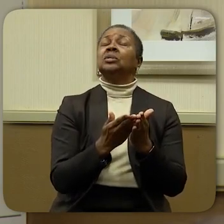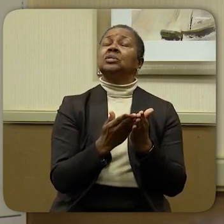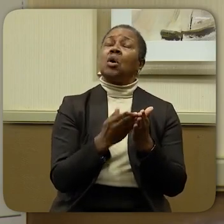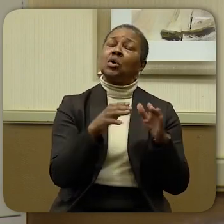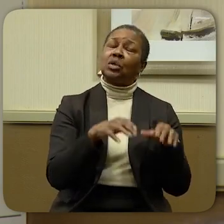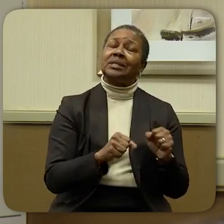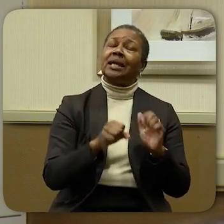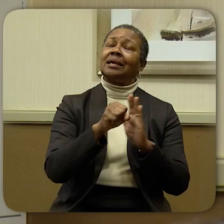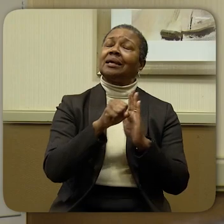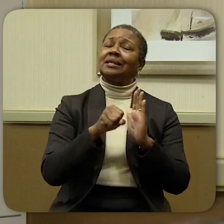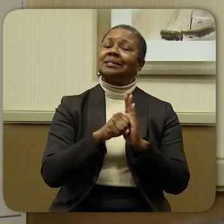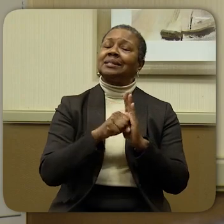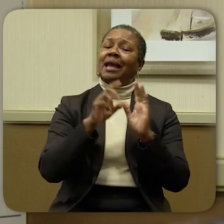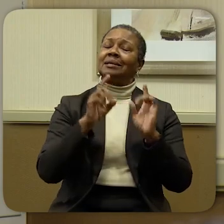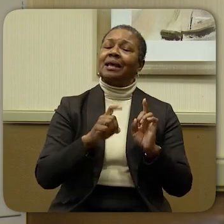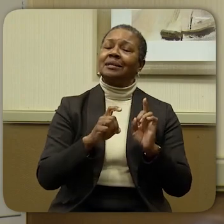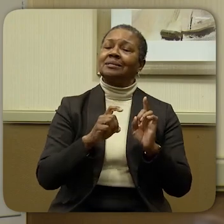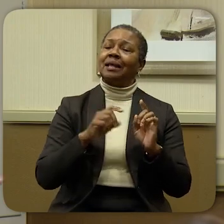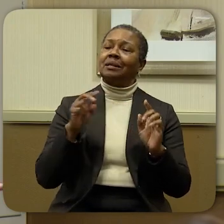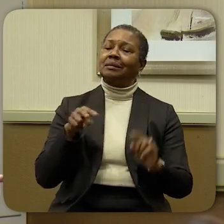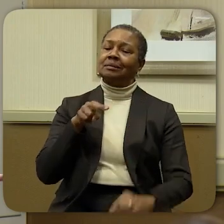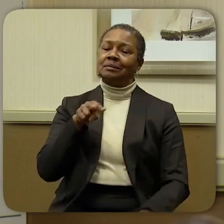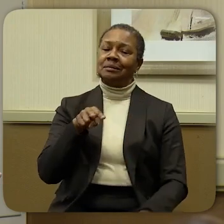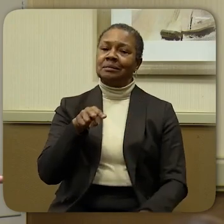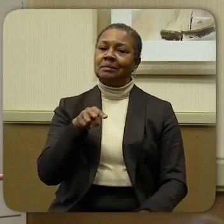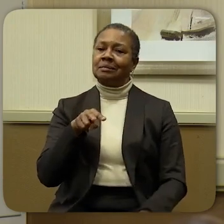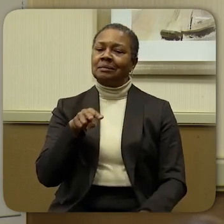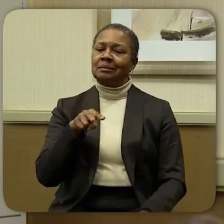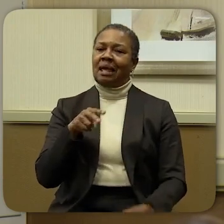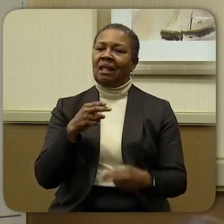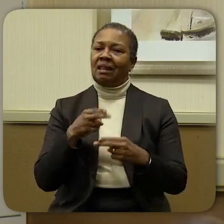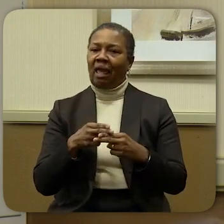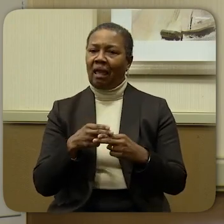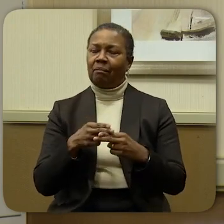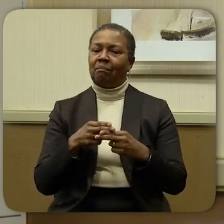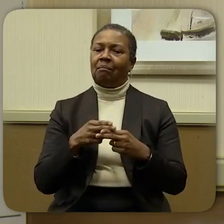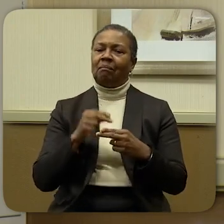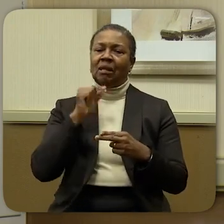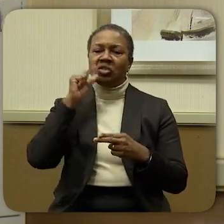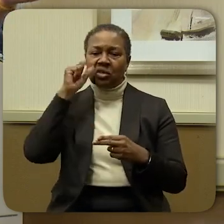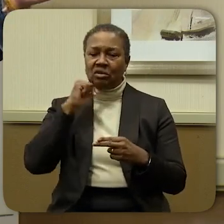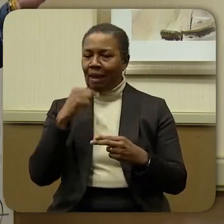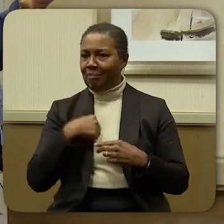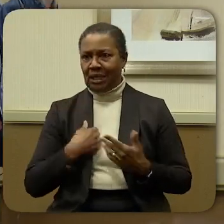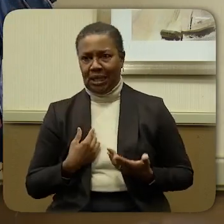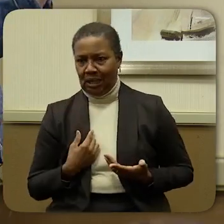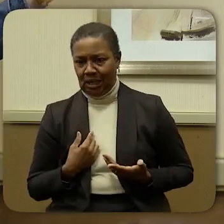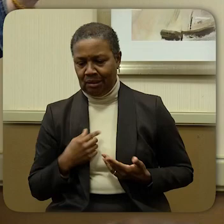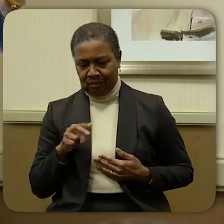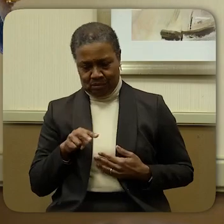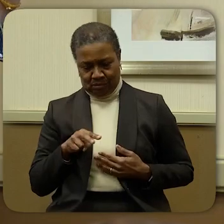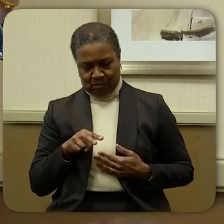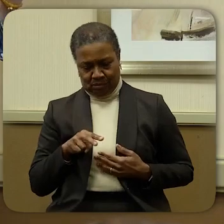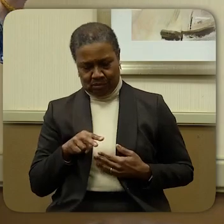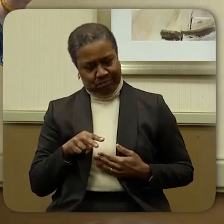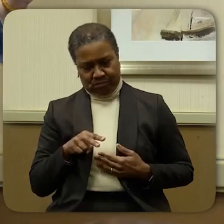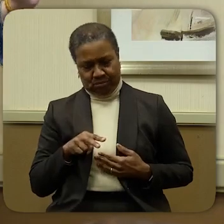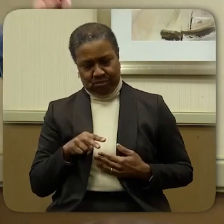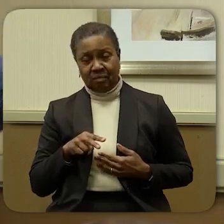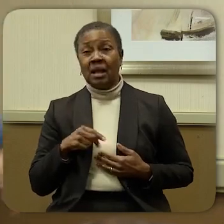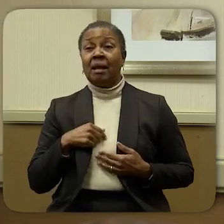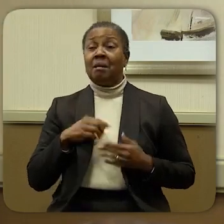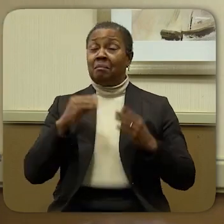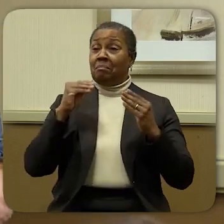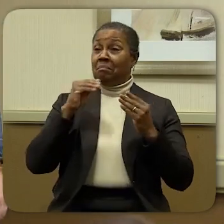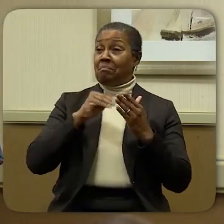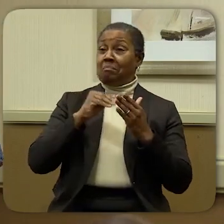and you have to stare at this name and gender that doesn't really reflect you. So my sister is a middle school teacher. She just